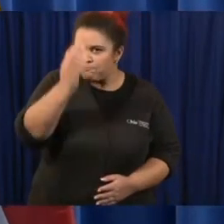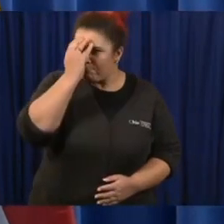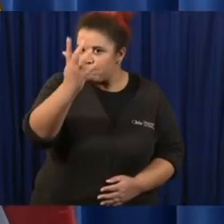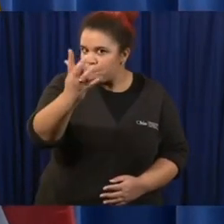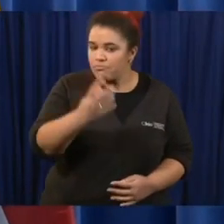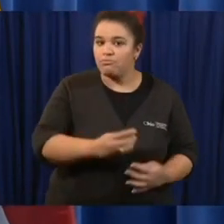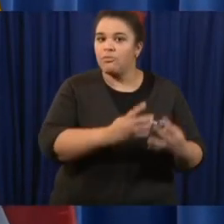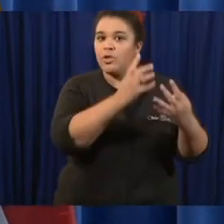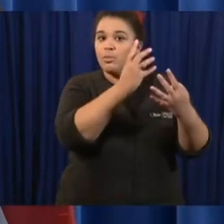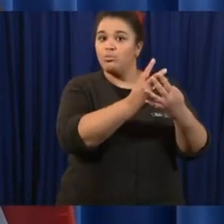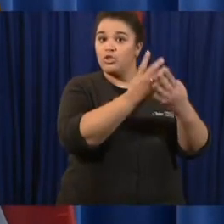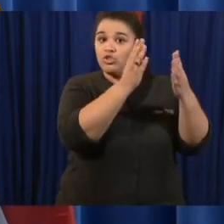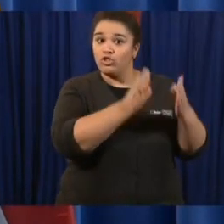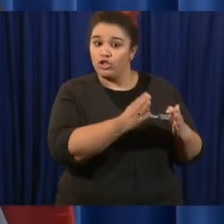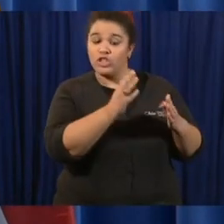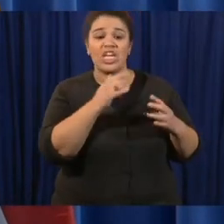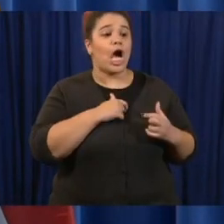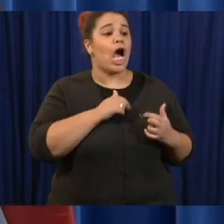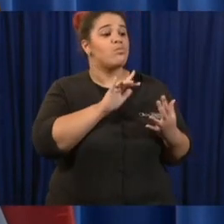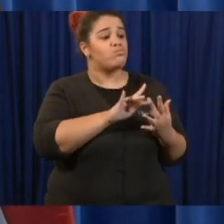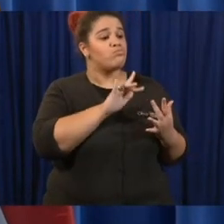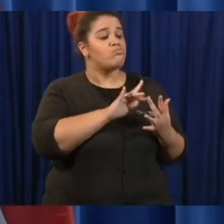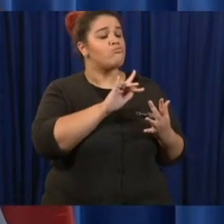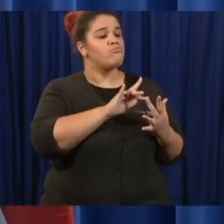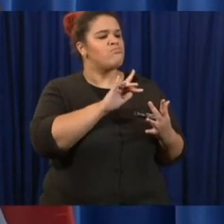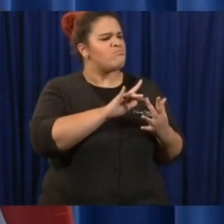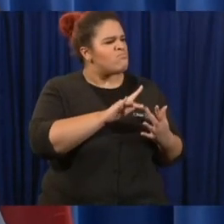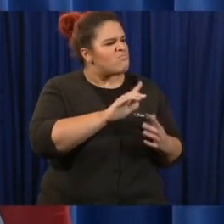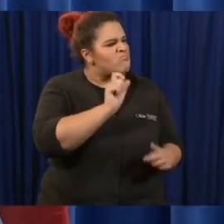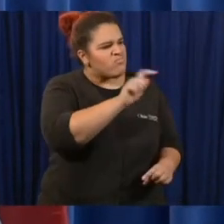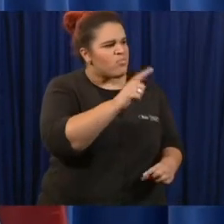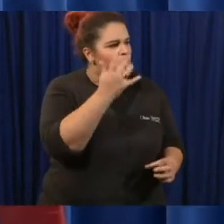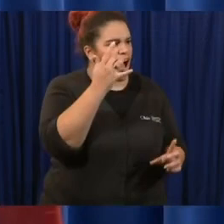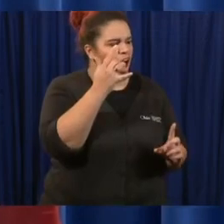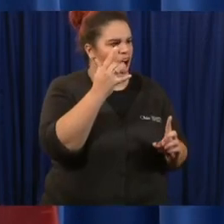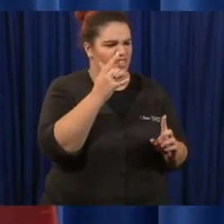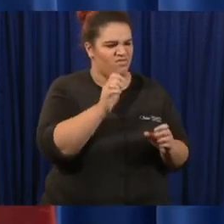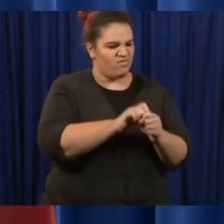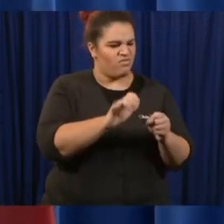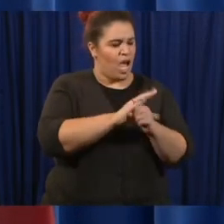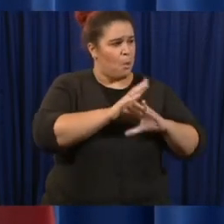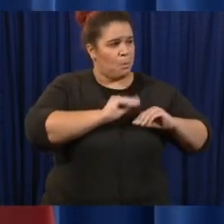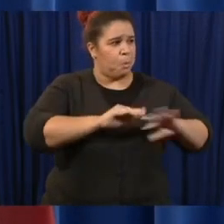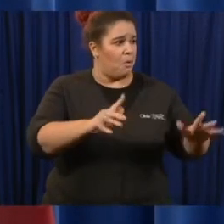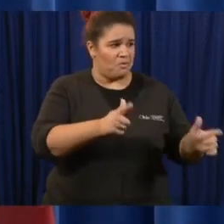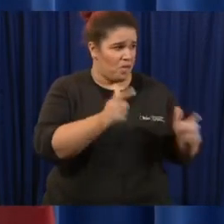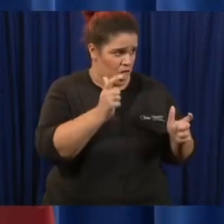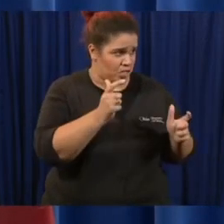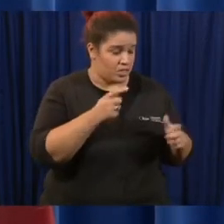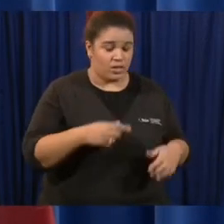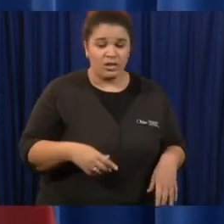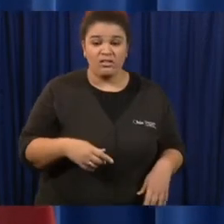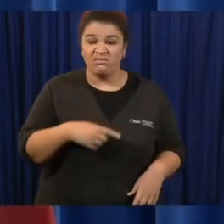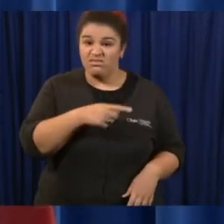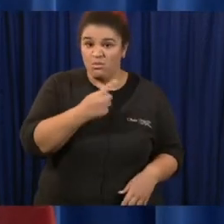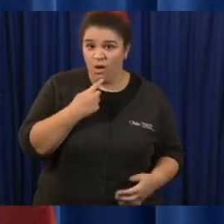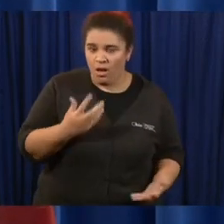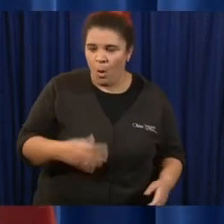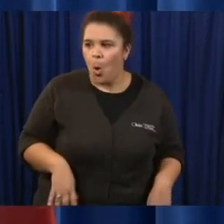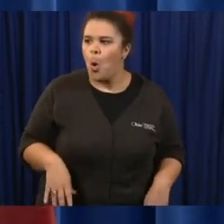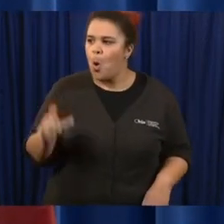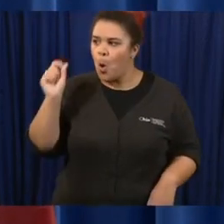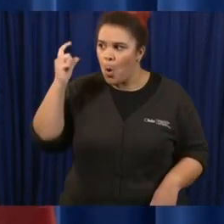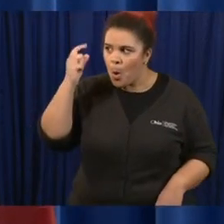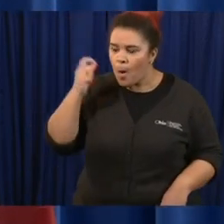is spreading so rapidly through prisons. And one big thing they said was when they are tested, it can take days for